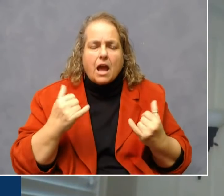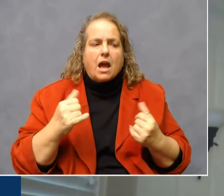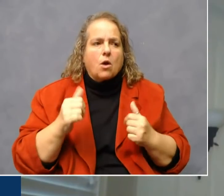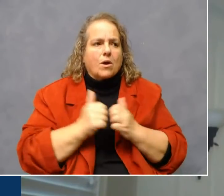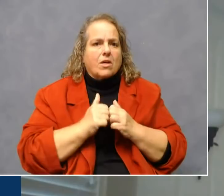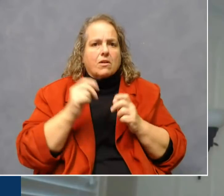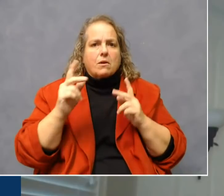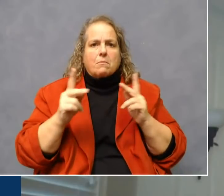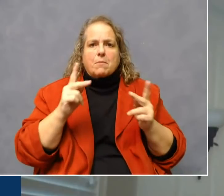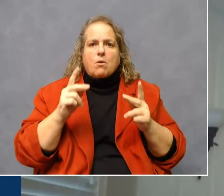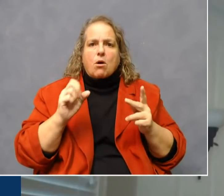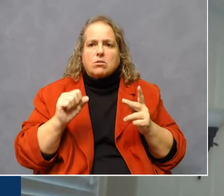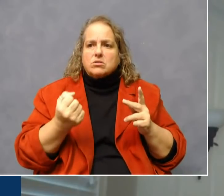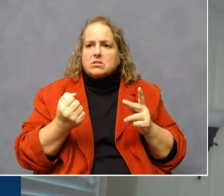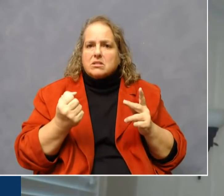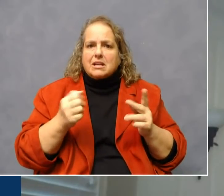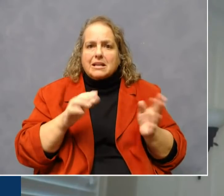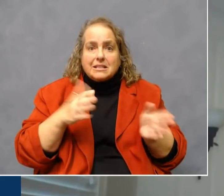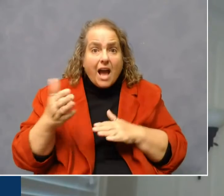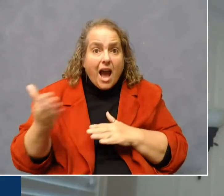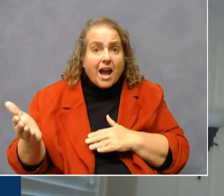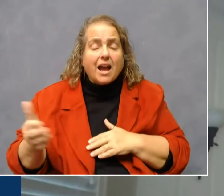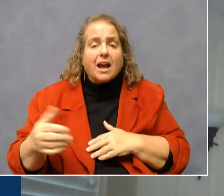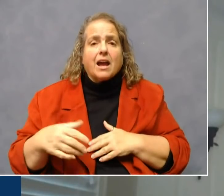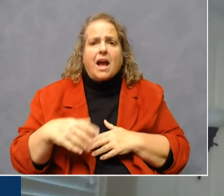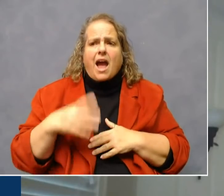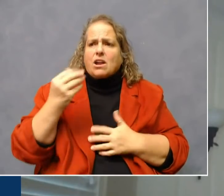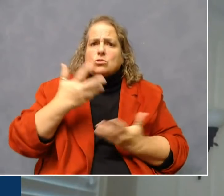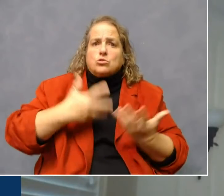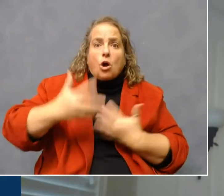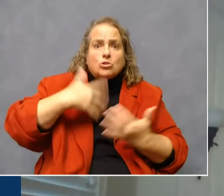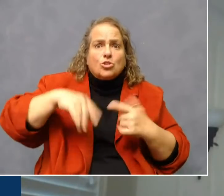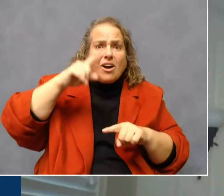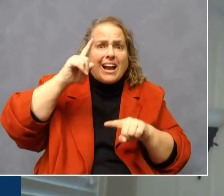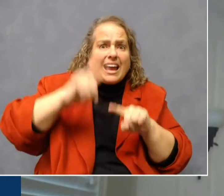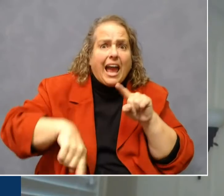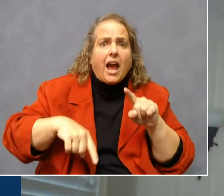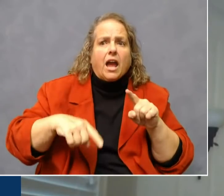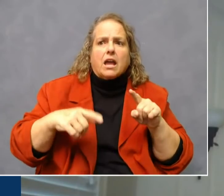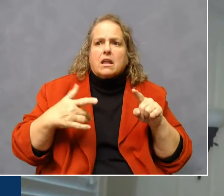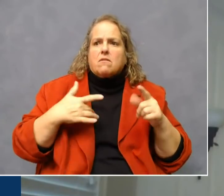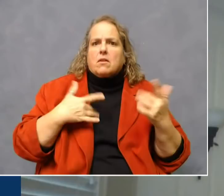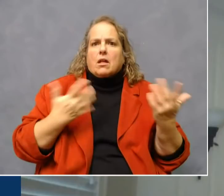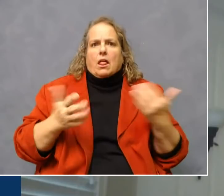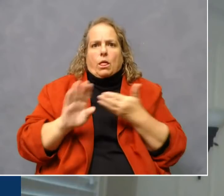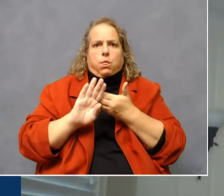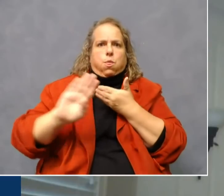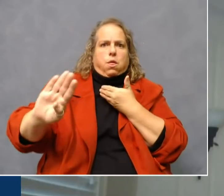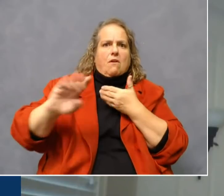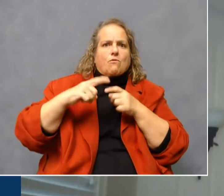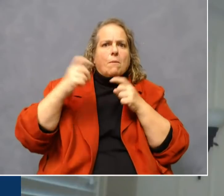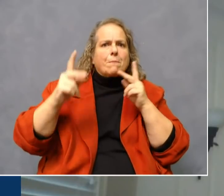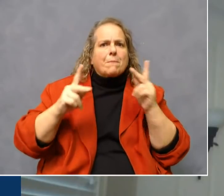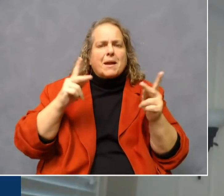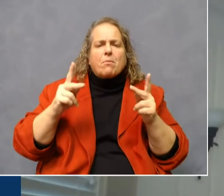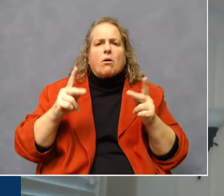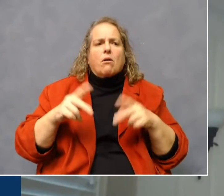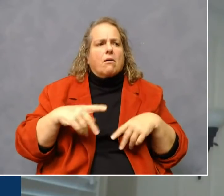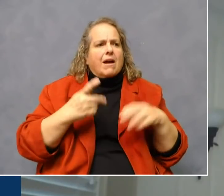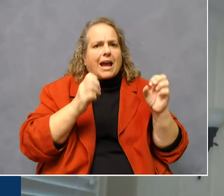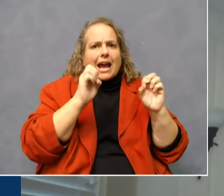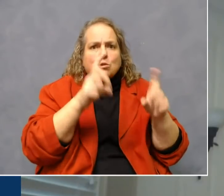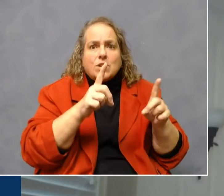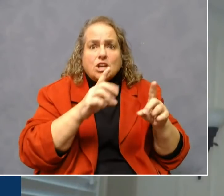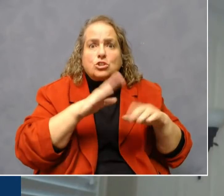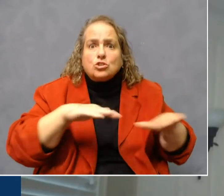with people's social needs with each other impaired, all these different things that have, with education interrupted, all these